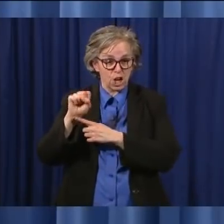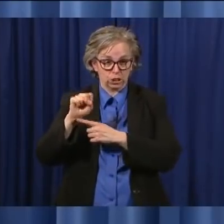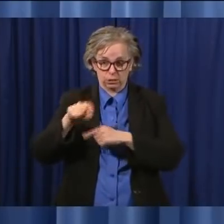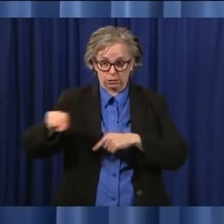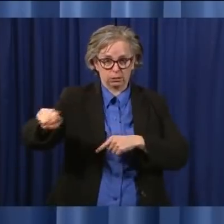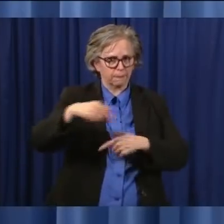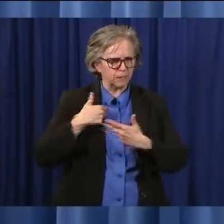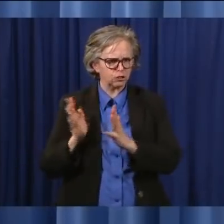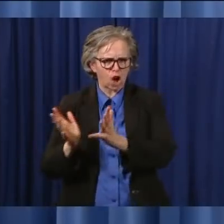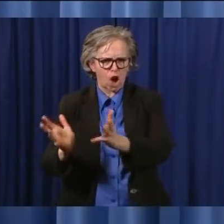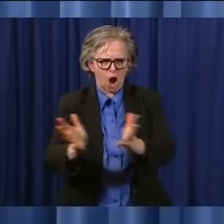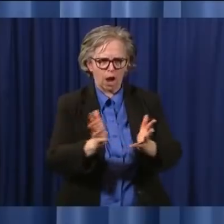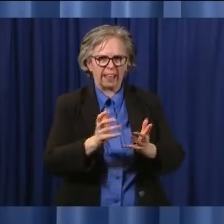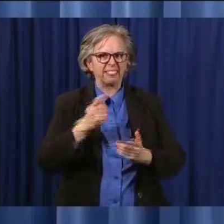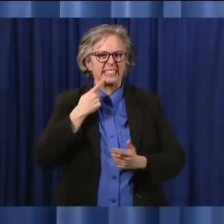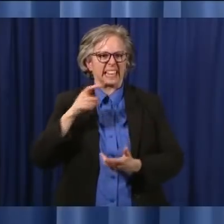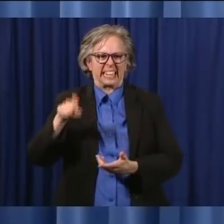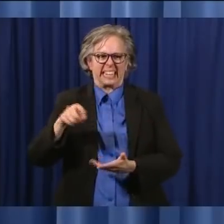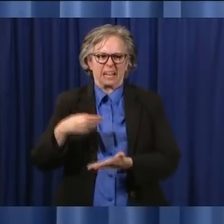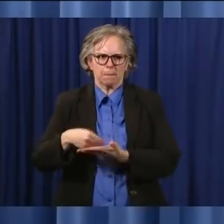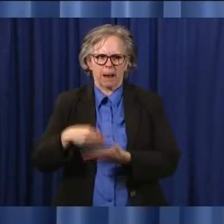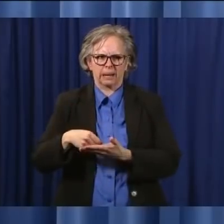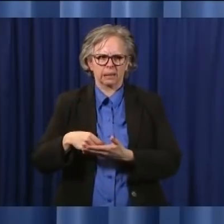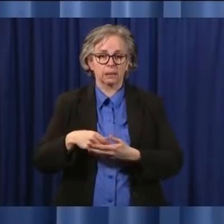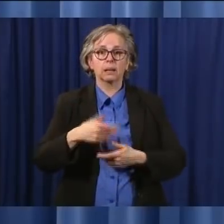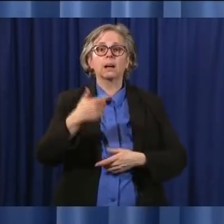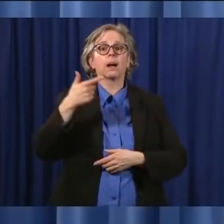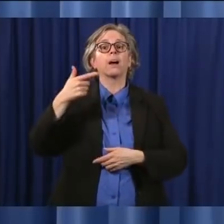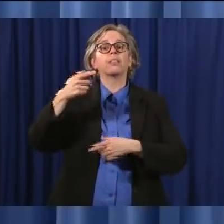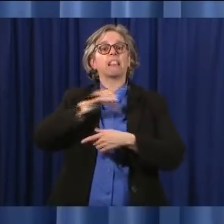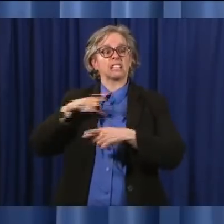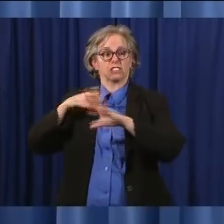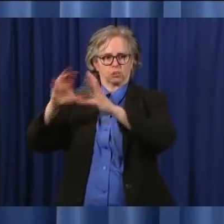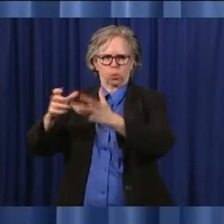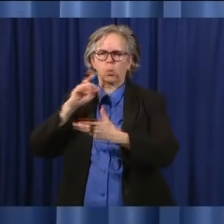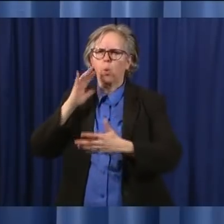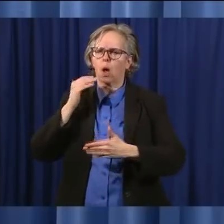on it, and I would expect this to be happening very quickly.